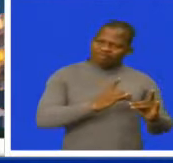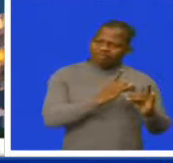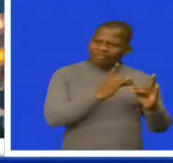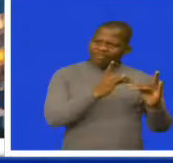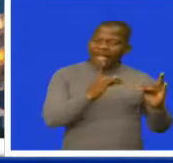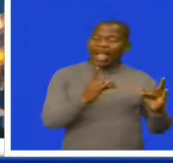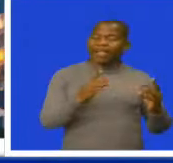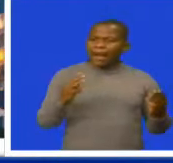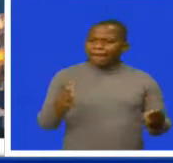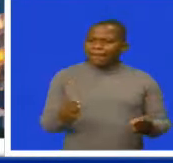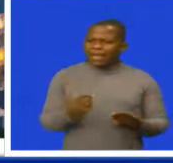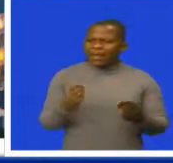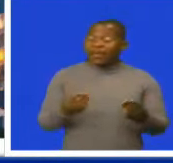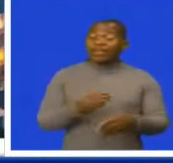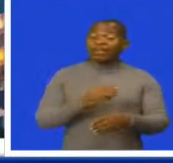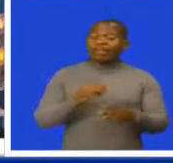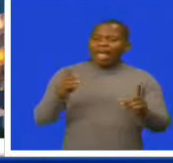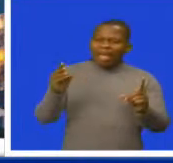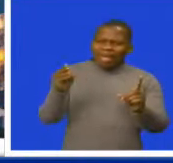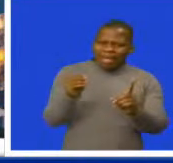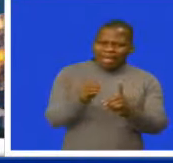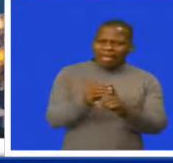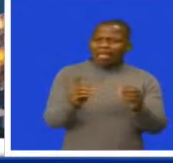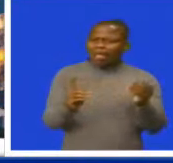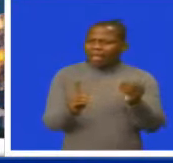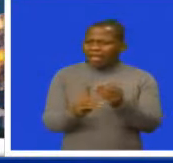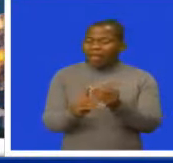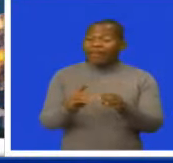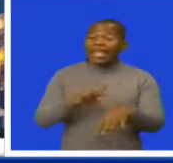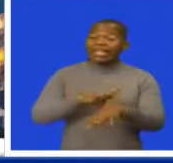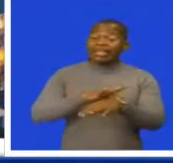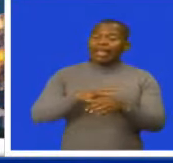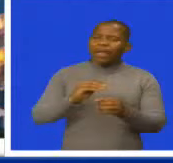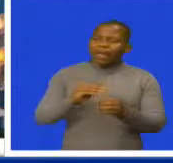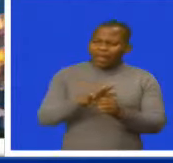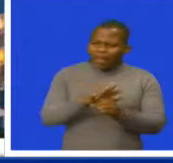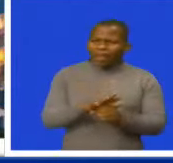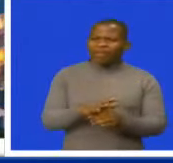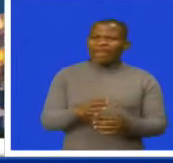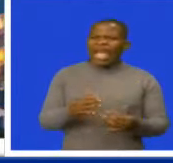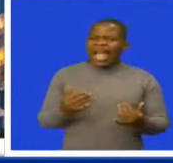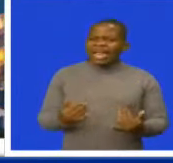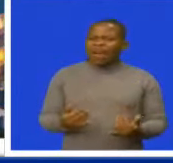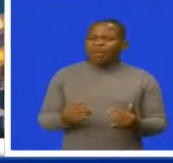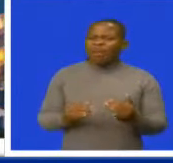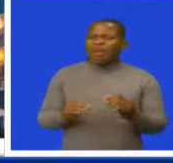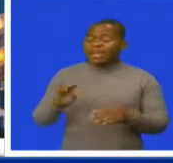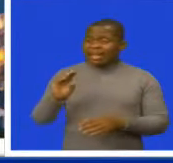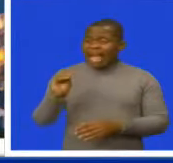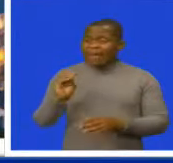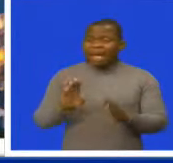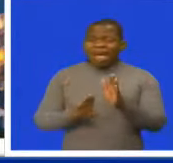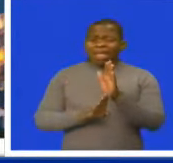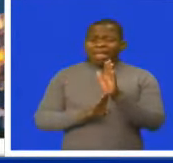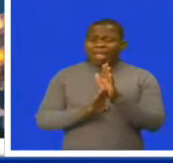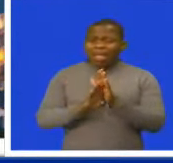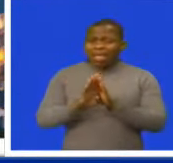namunye nokucathaniswa naleto tangemalanga langemashumi lamathathu tingakungakavulwa ke kuthengiswa kwetshwala.